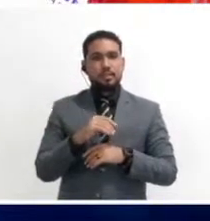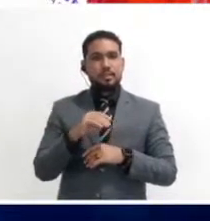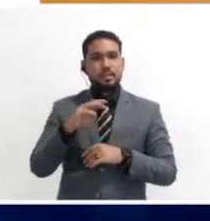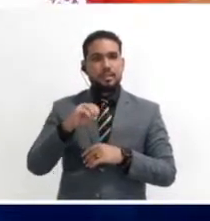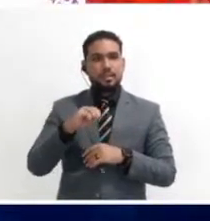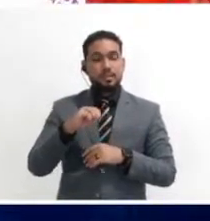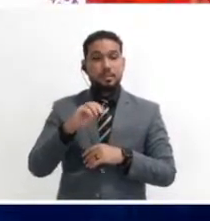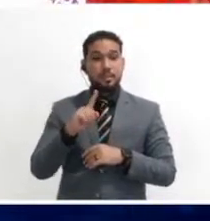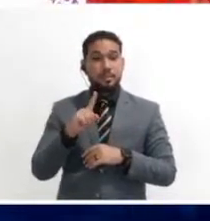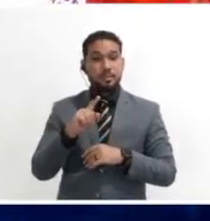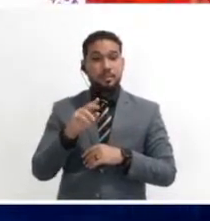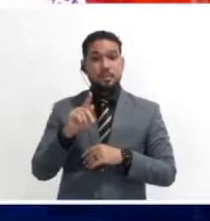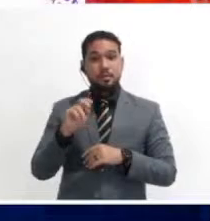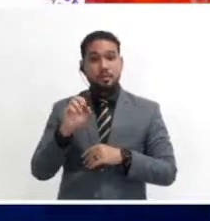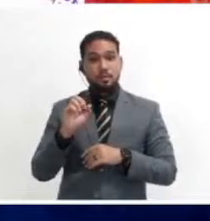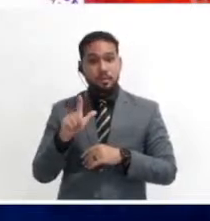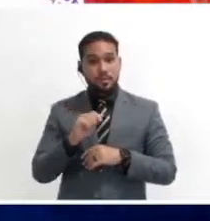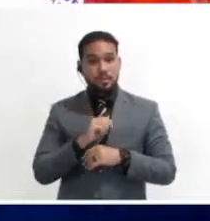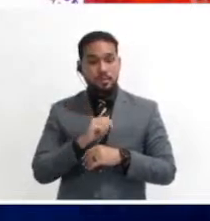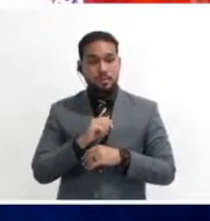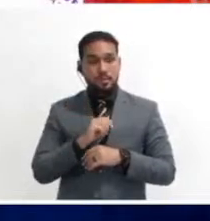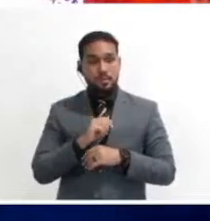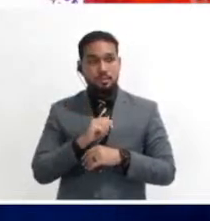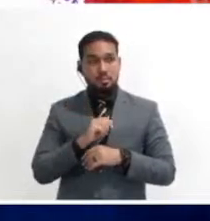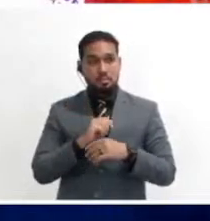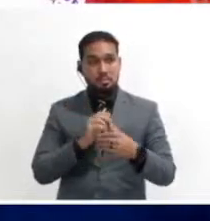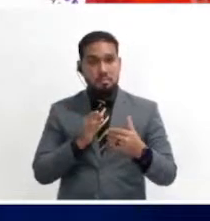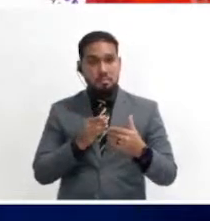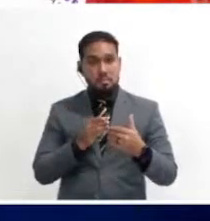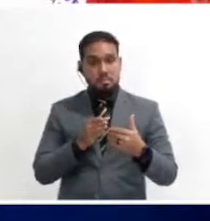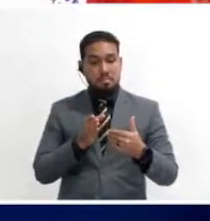I guess in the lower right, you can kind of see that